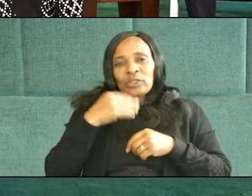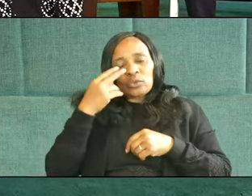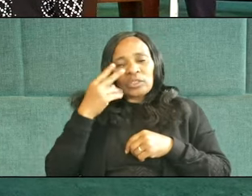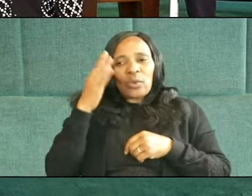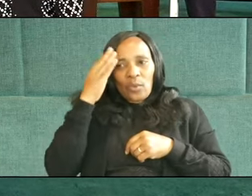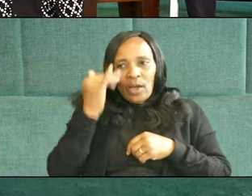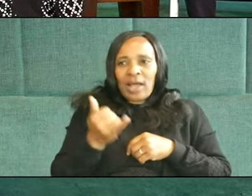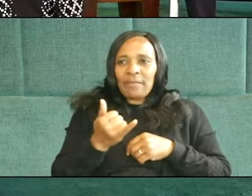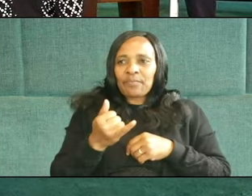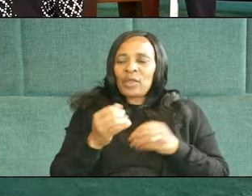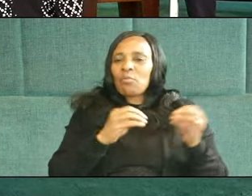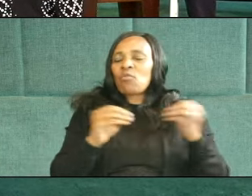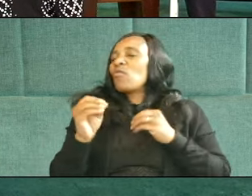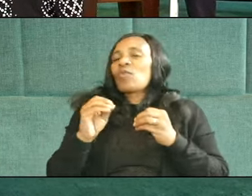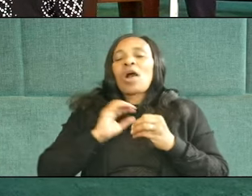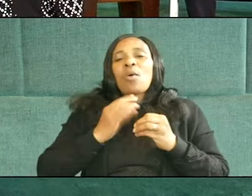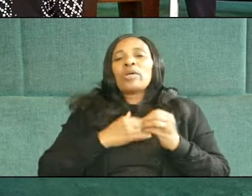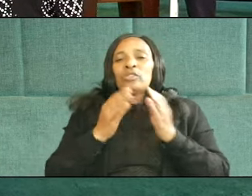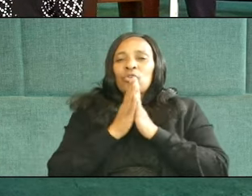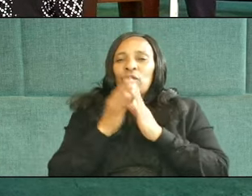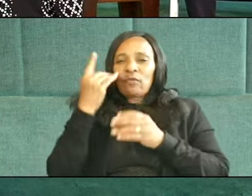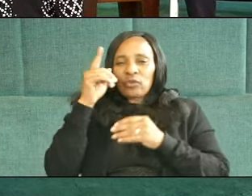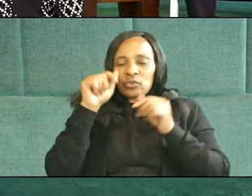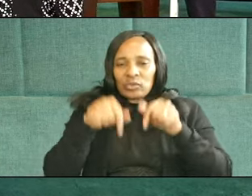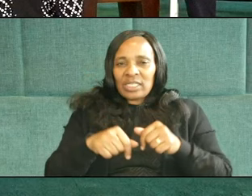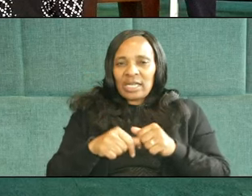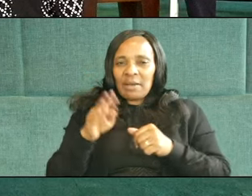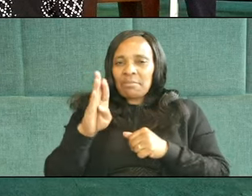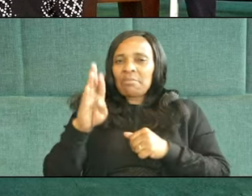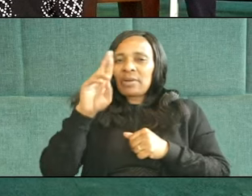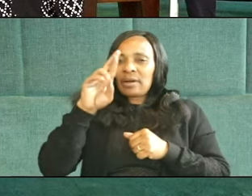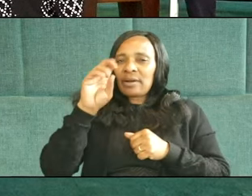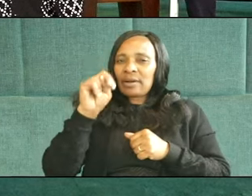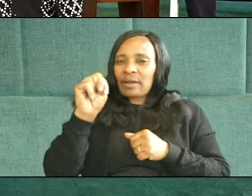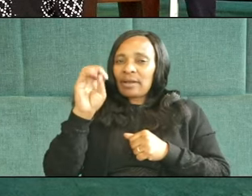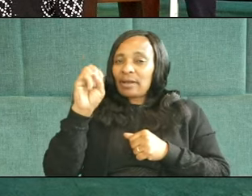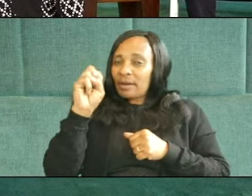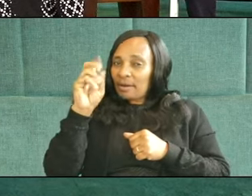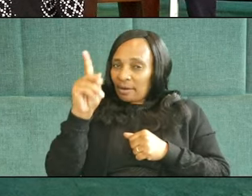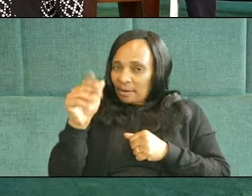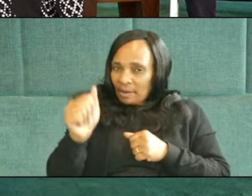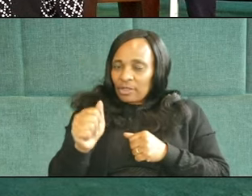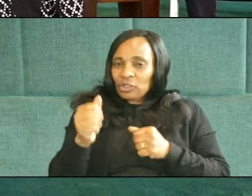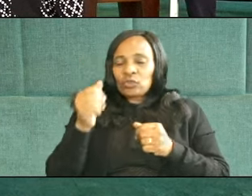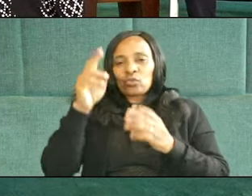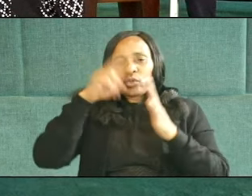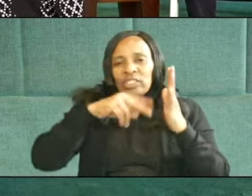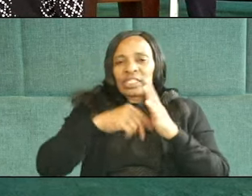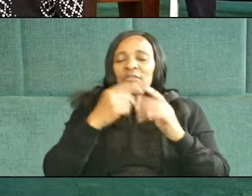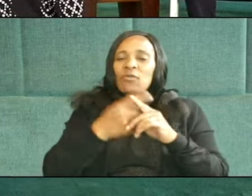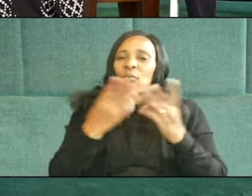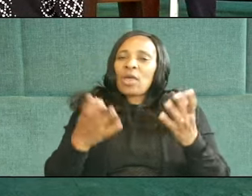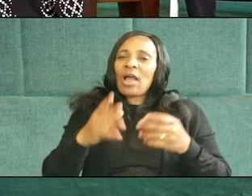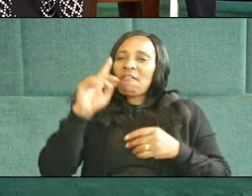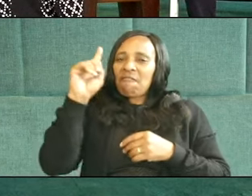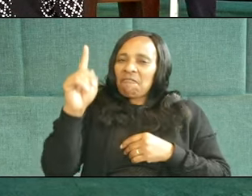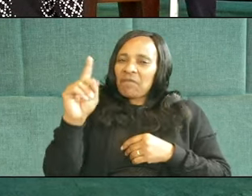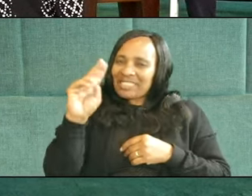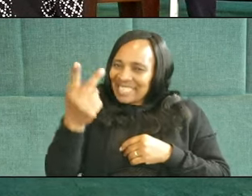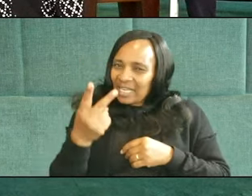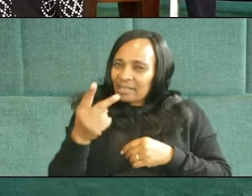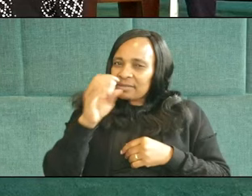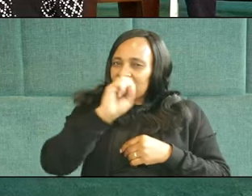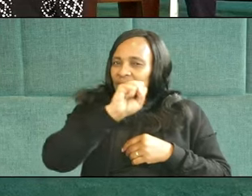us move to our story for today, and I'd like Brenda to lead us through it. And it comes from 1st version, 2nd